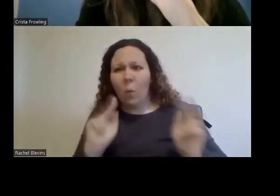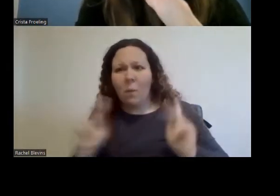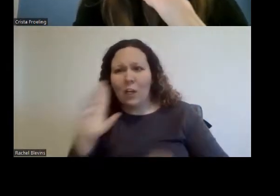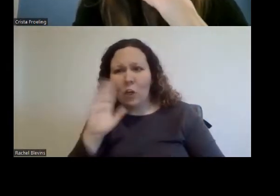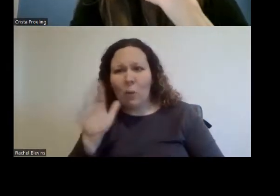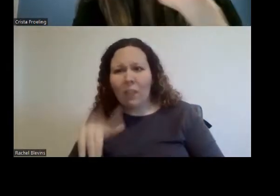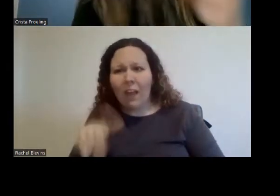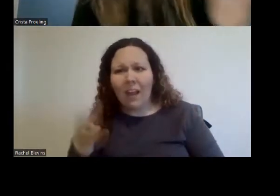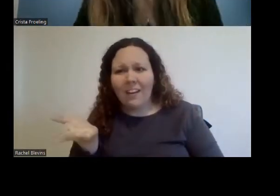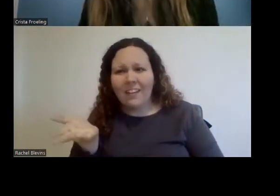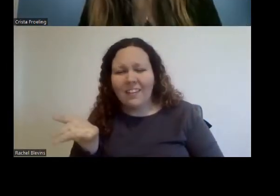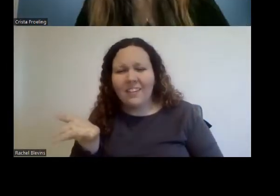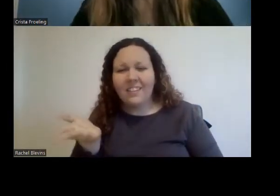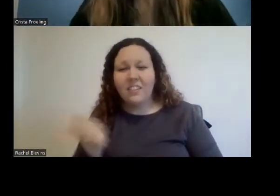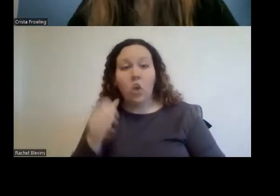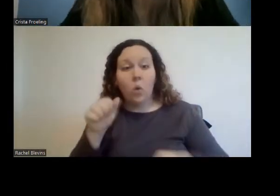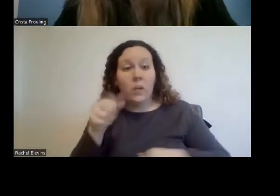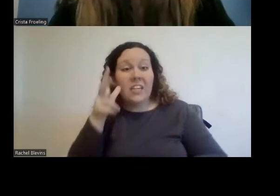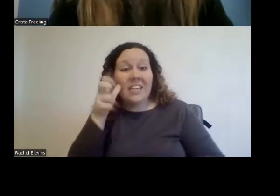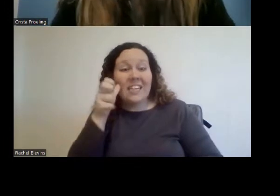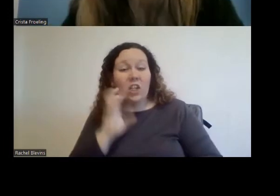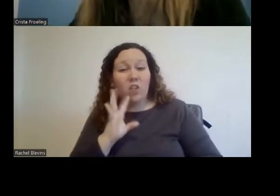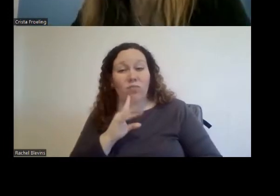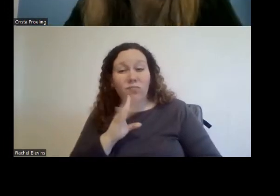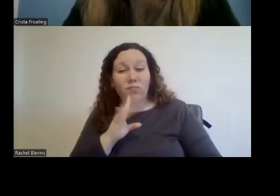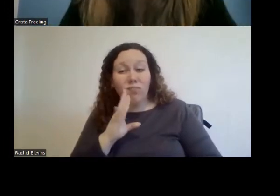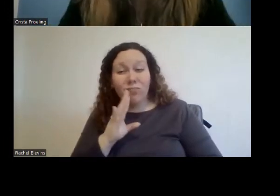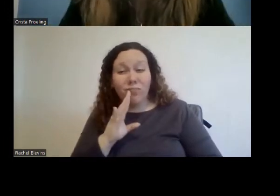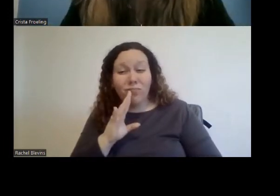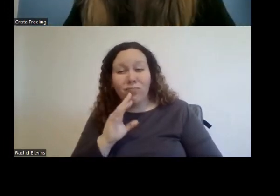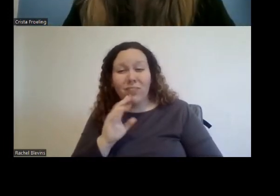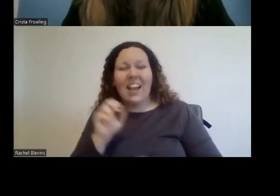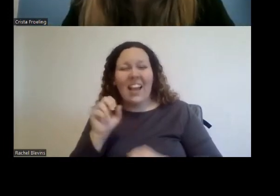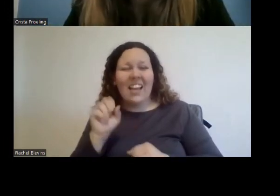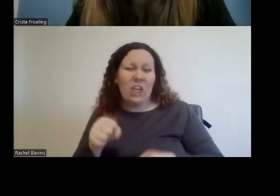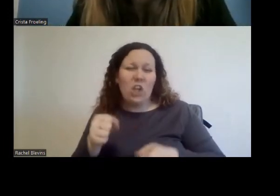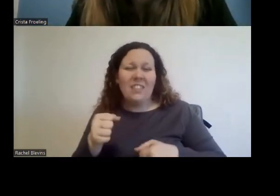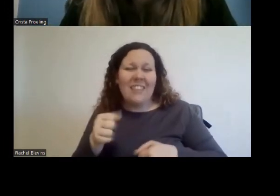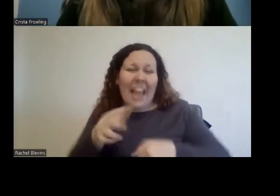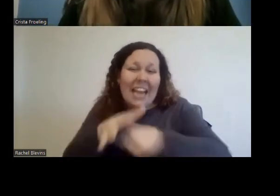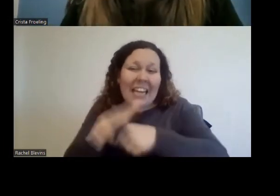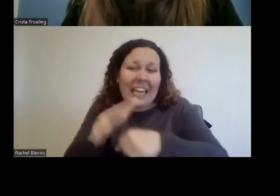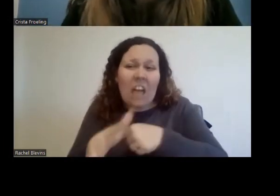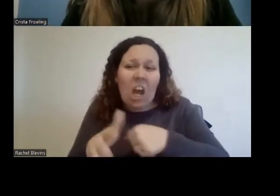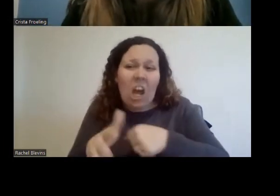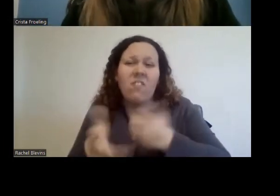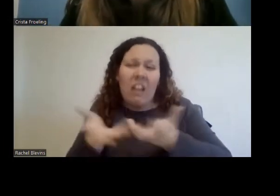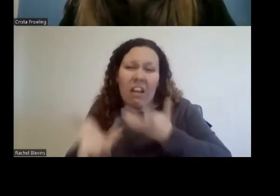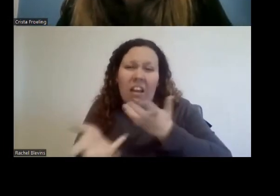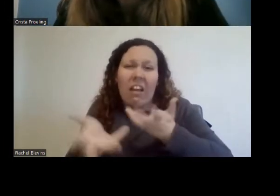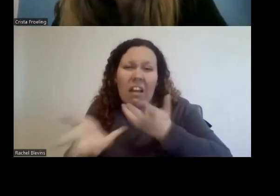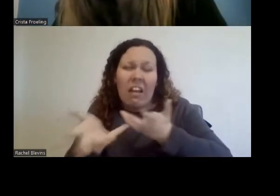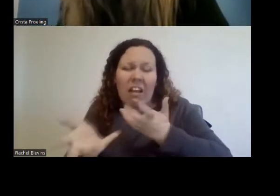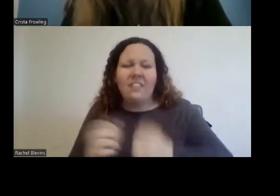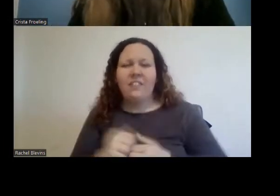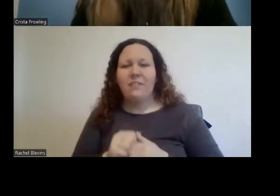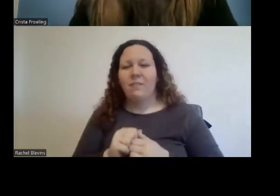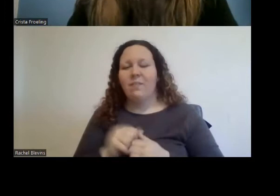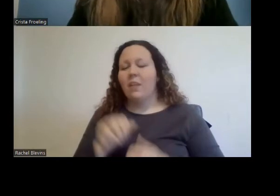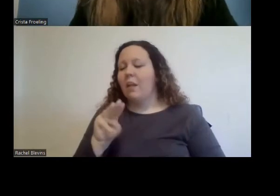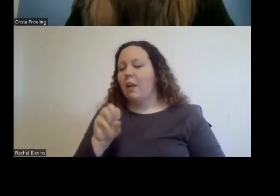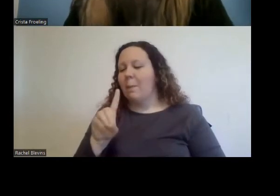So yeah, he could hear speech and he could compensate enough to get by. Moderate hearing loss, they